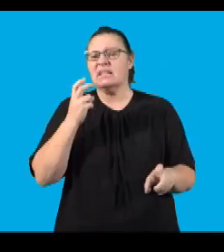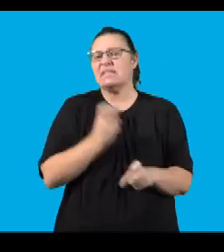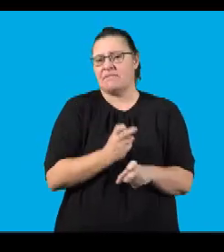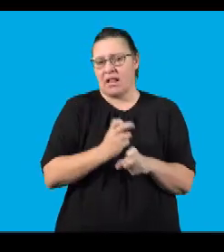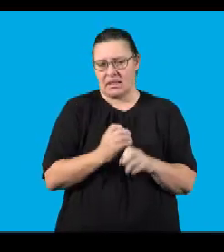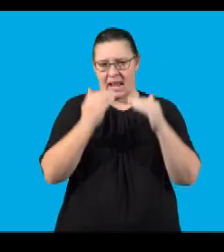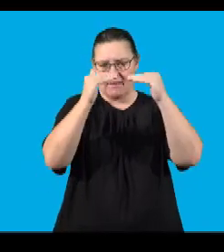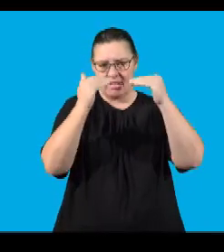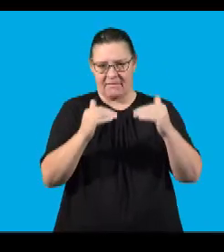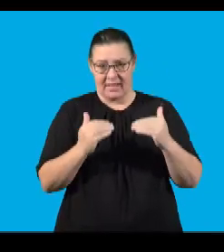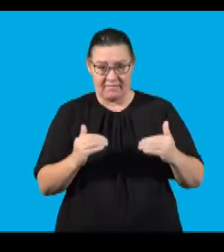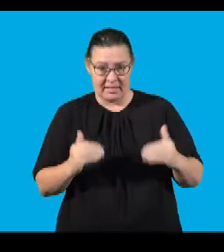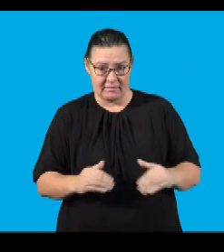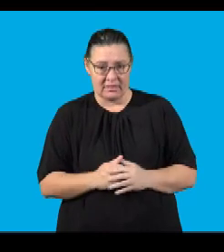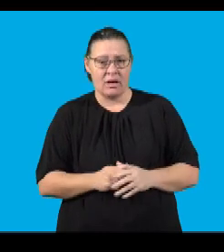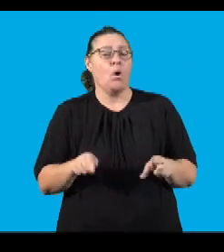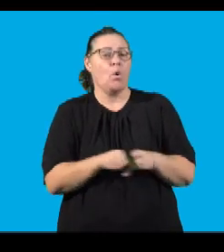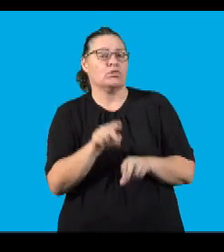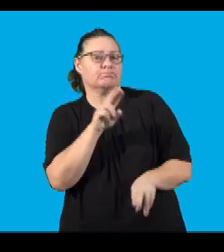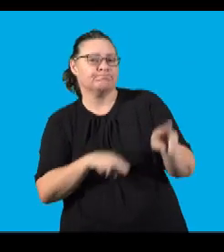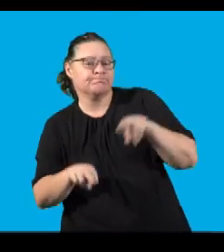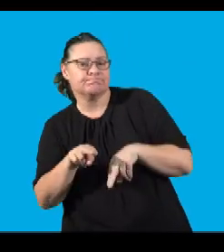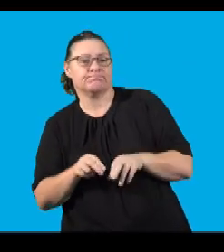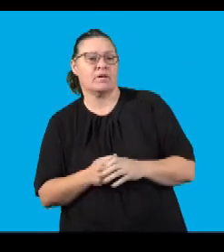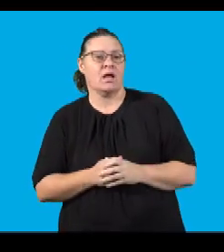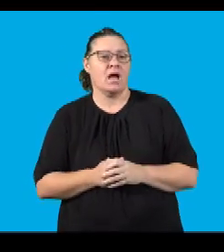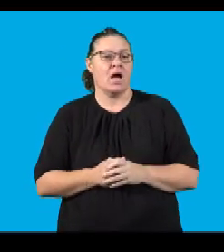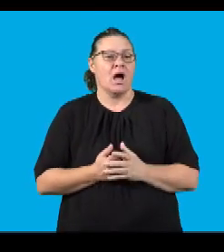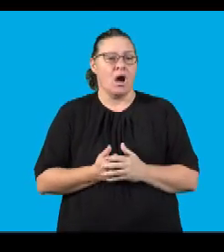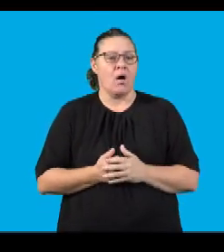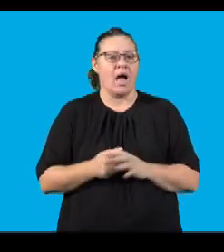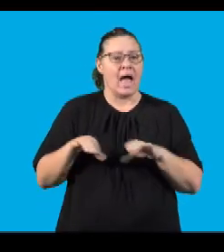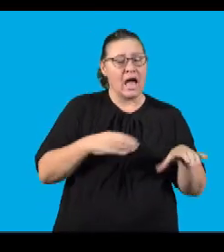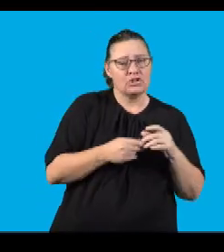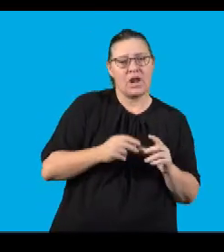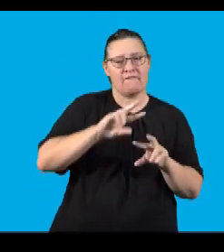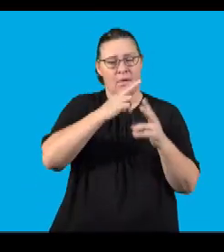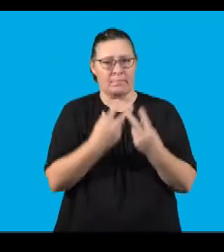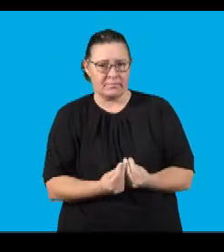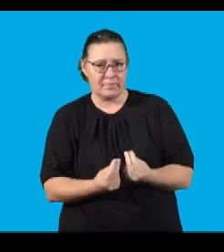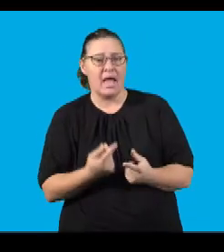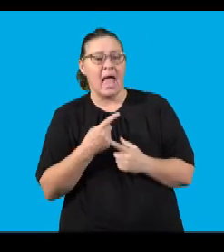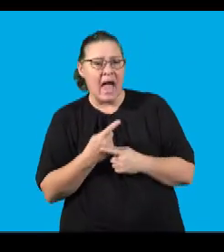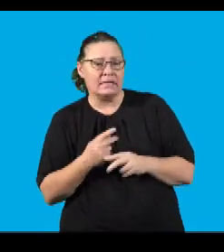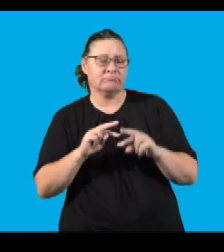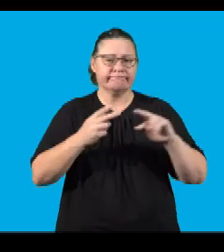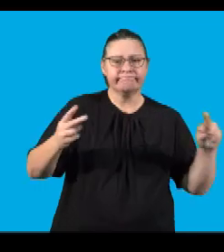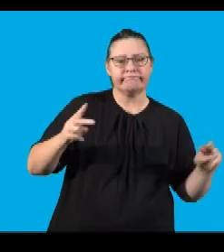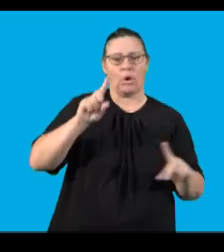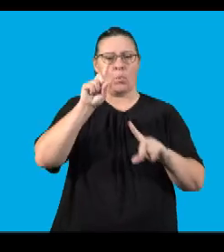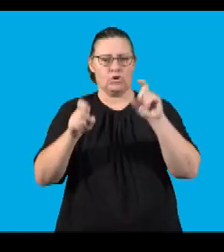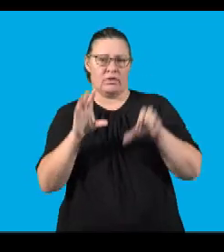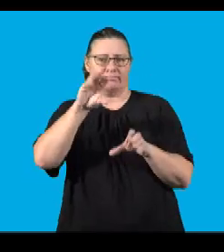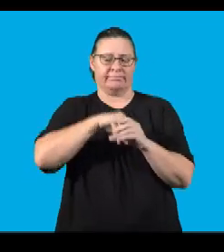the difficulty of the questions. We will also revise our action verbs and look at types of questions that